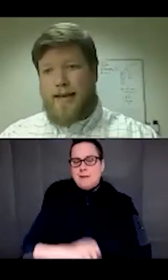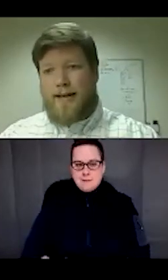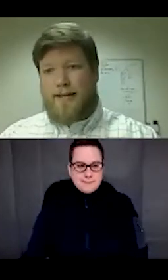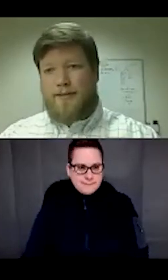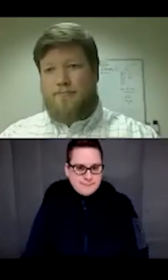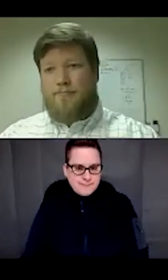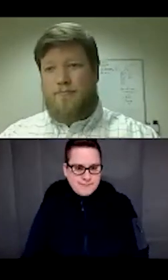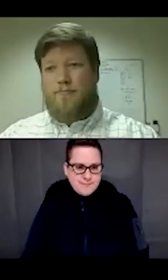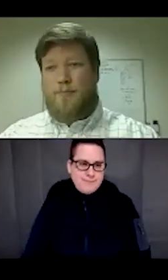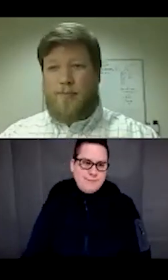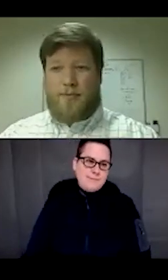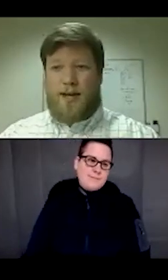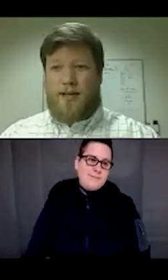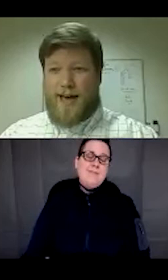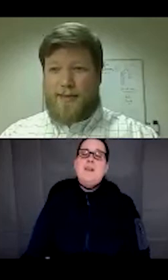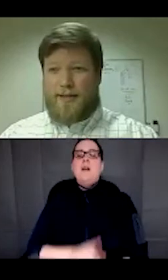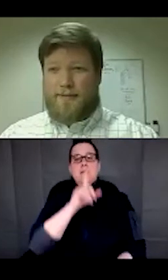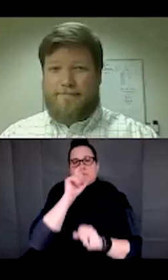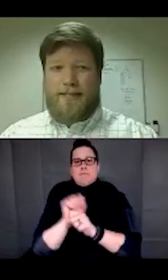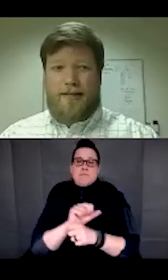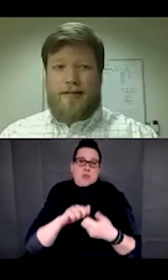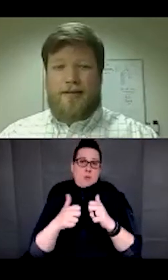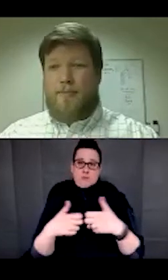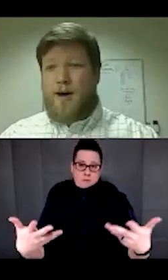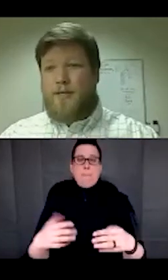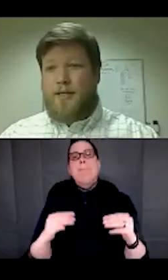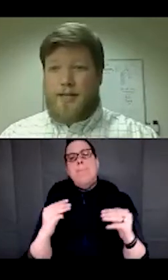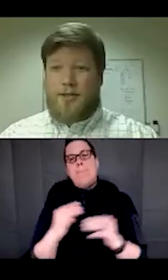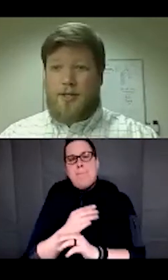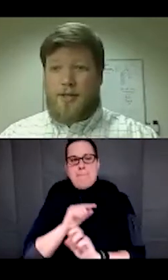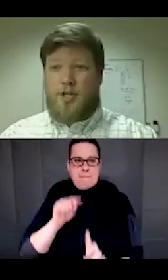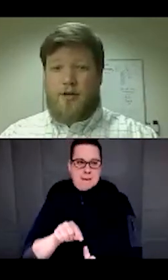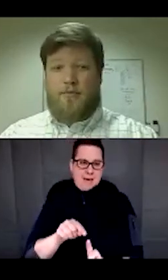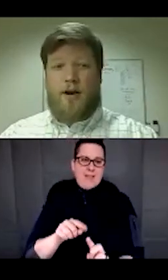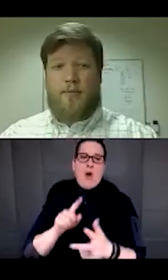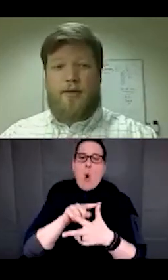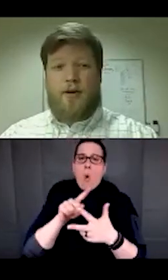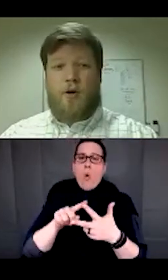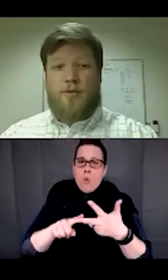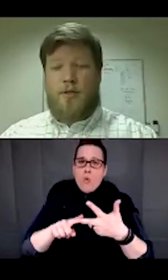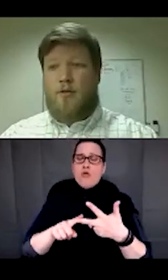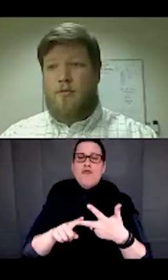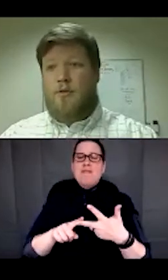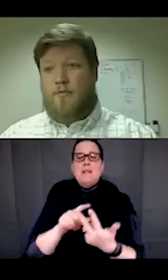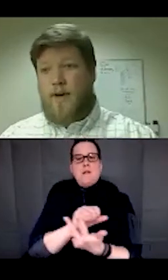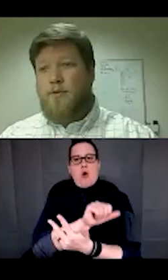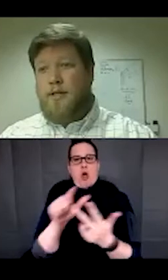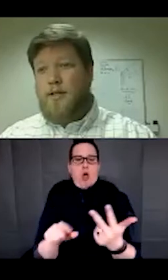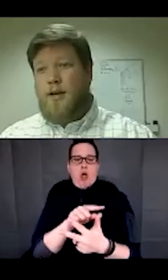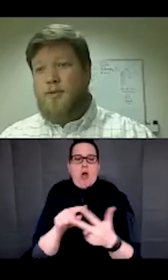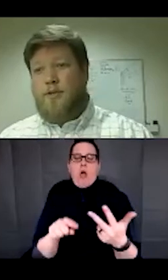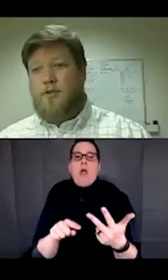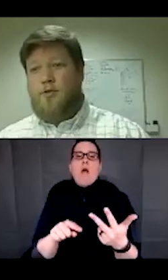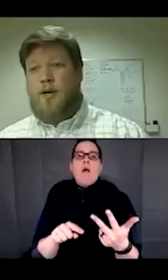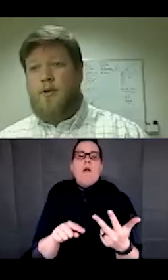In the end, the problem comes down to the math again. Homophily, contagion, and then shared environment are also confounded